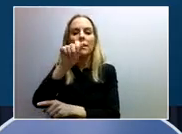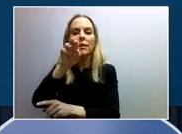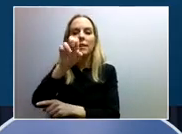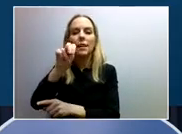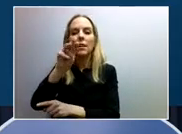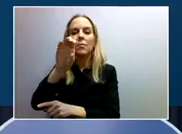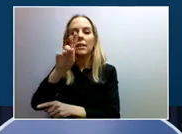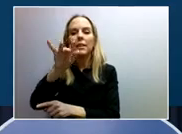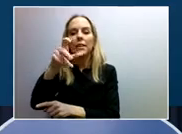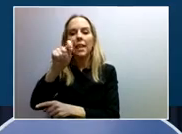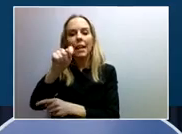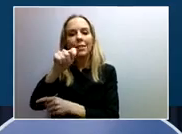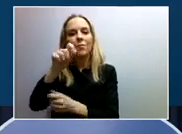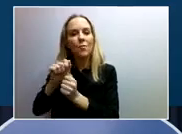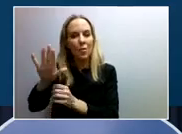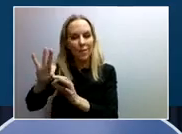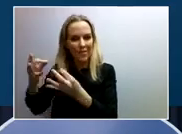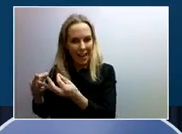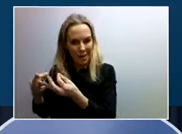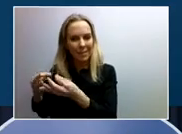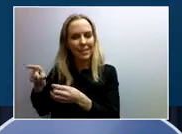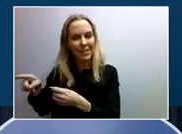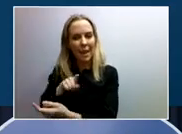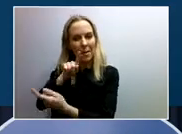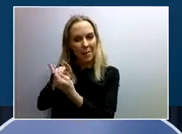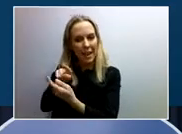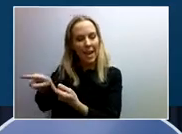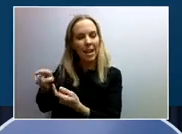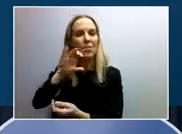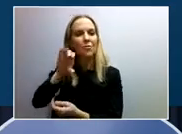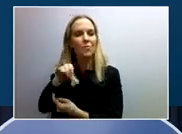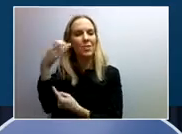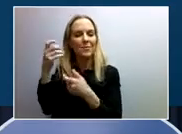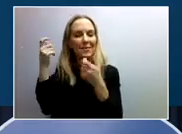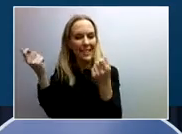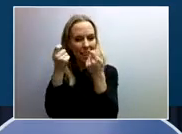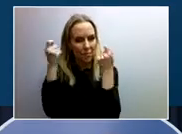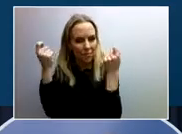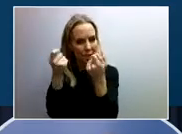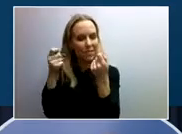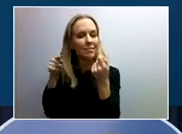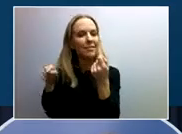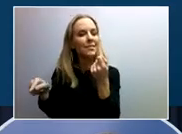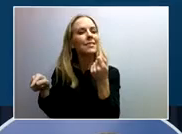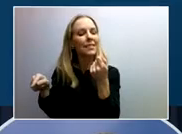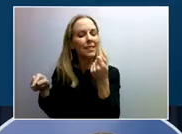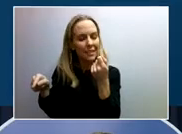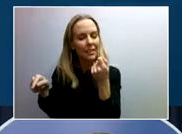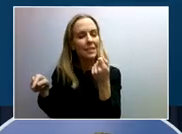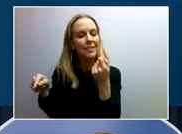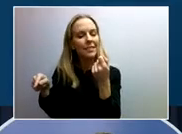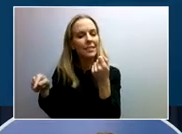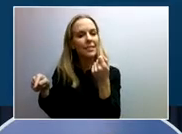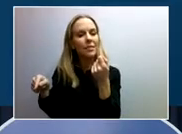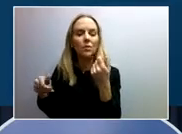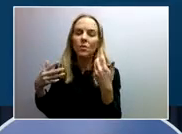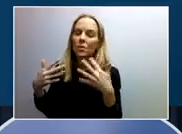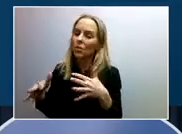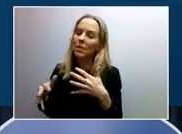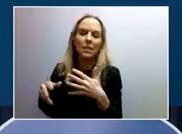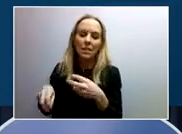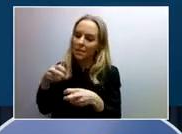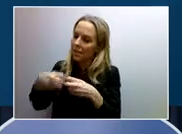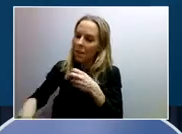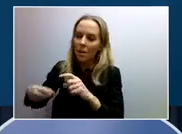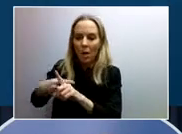It's pretty special. I met Kara at her Christmas celebration. She'd had a real tough month. She lost her